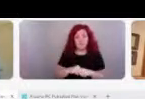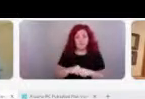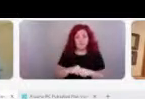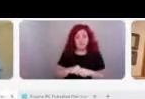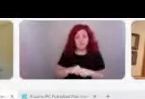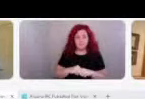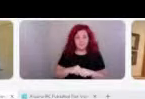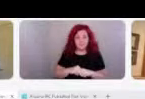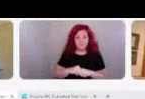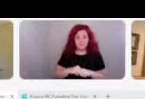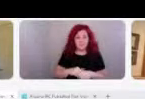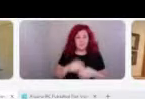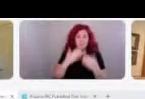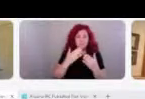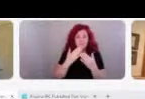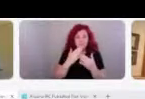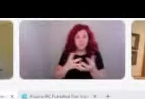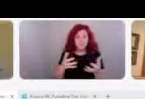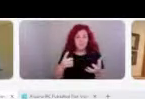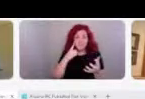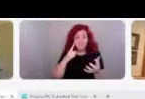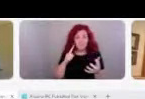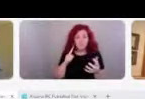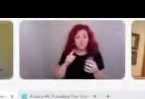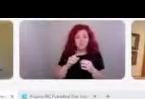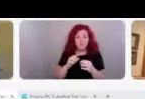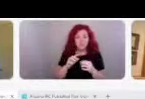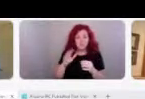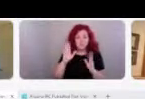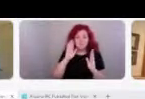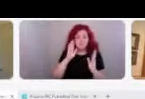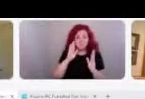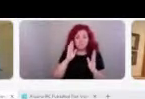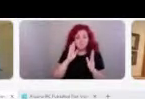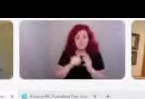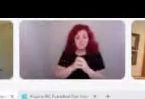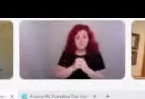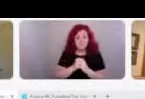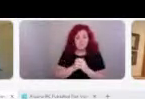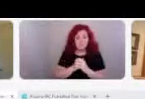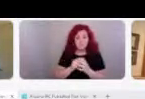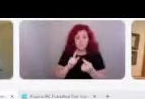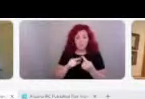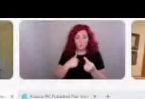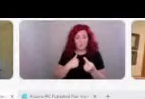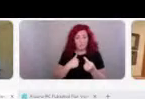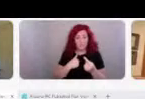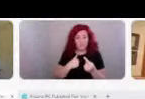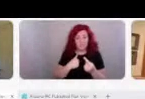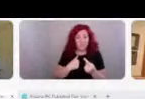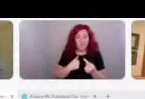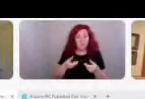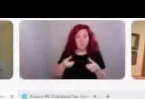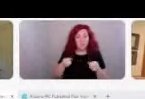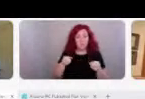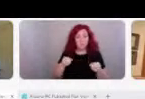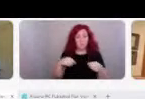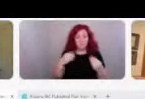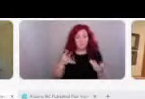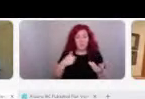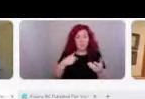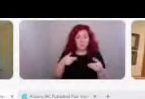and thank you so much for listening uh to me and give me a chance to speak